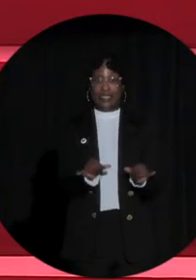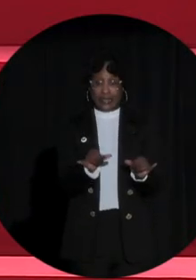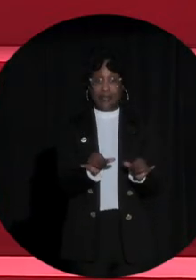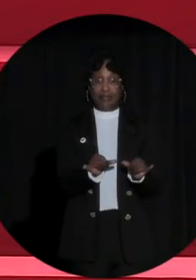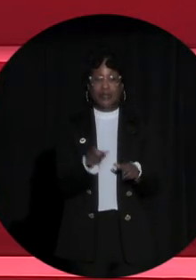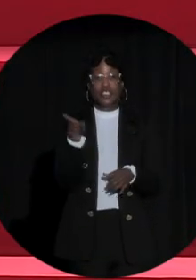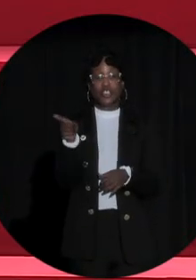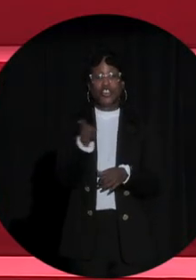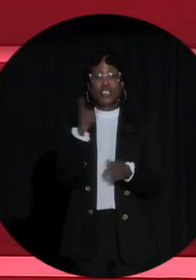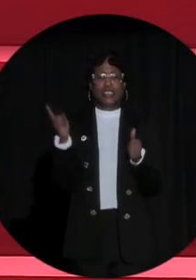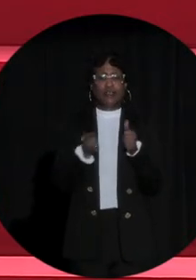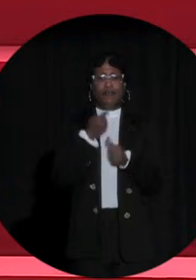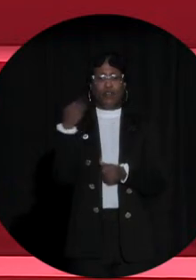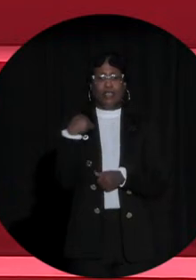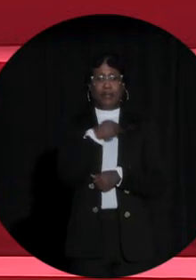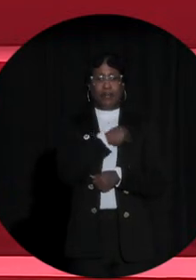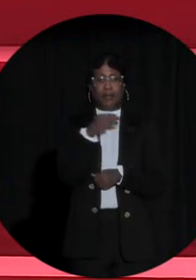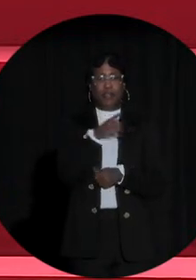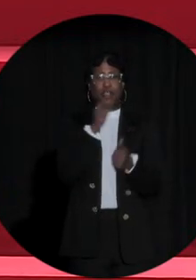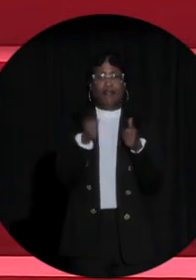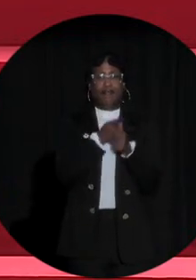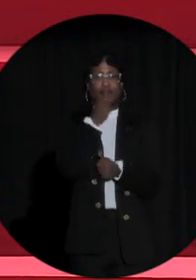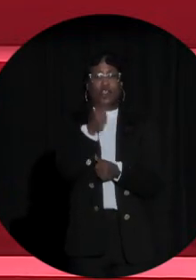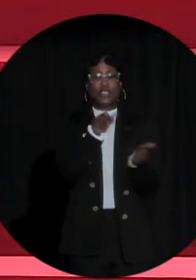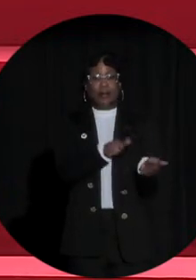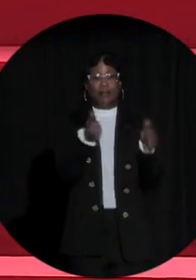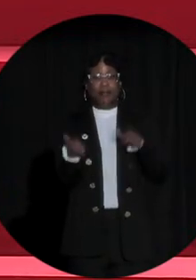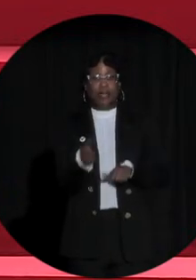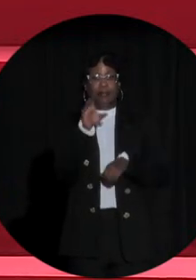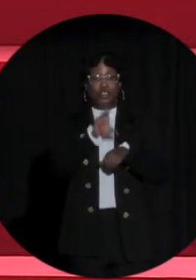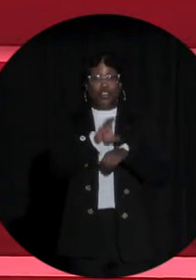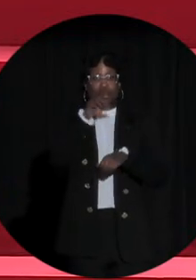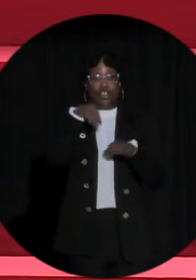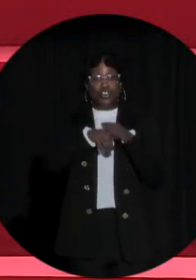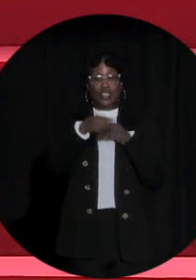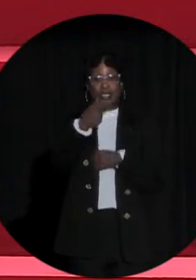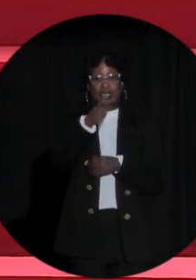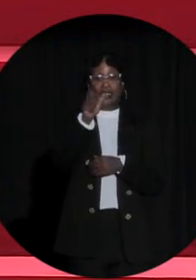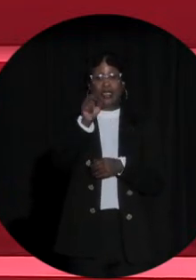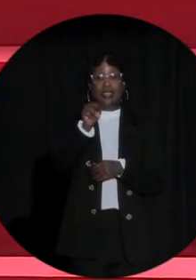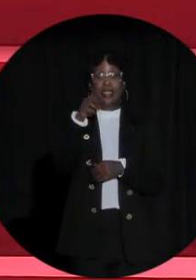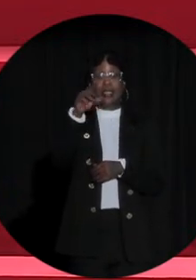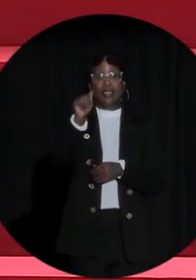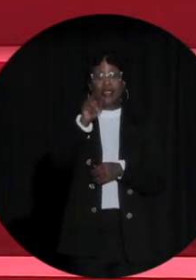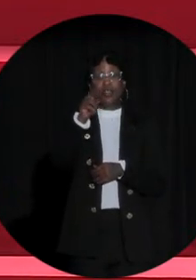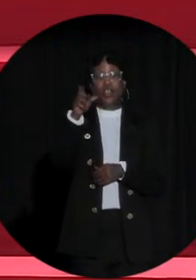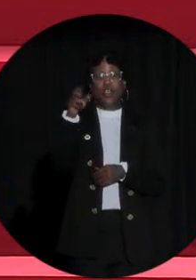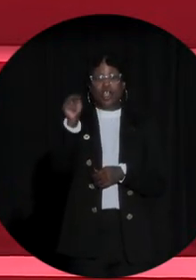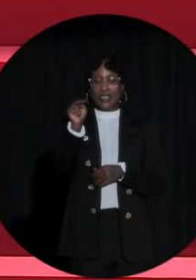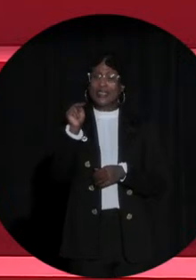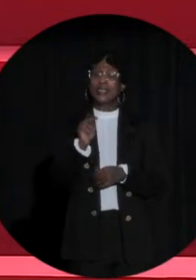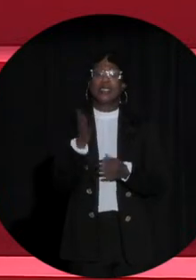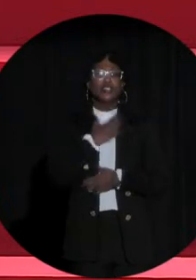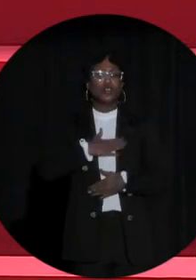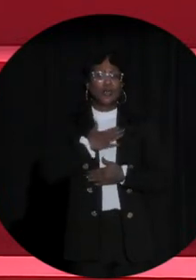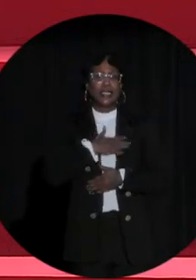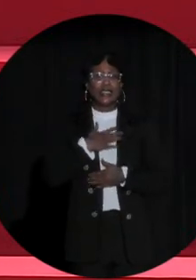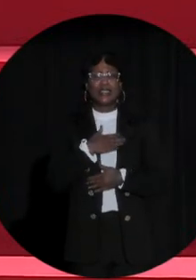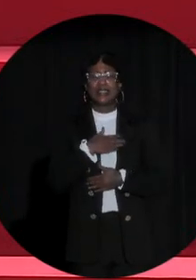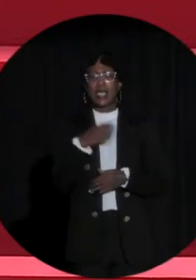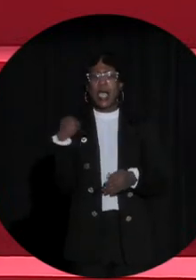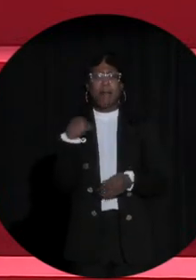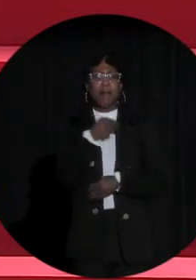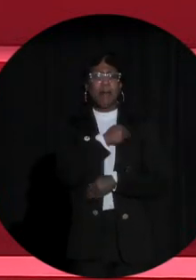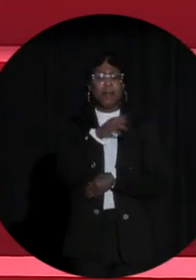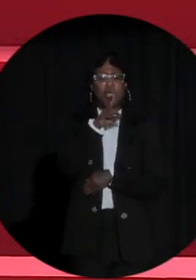Baptist Church of Glen Arden. And ladies and gentlemen, if you give me some personal privilege, a member of Delta